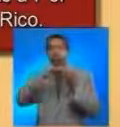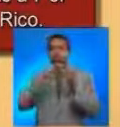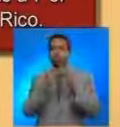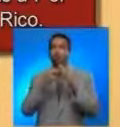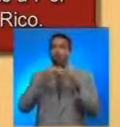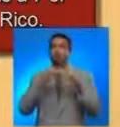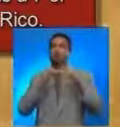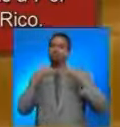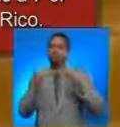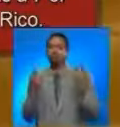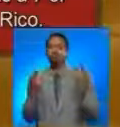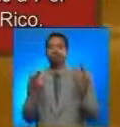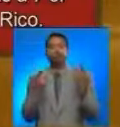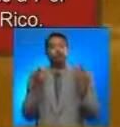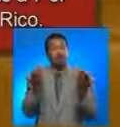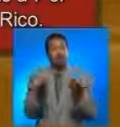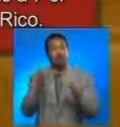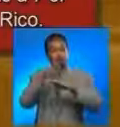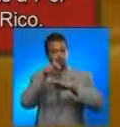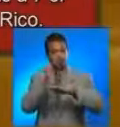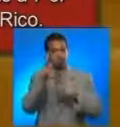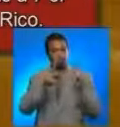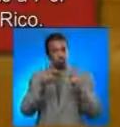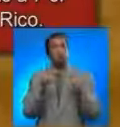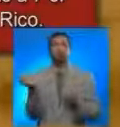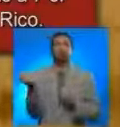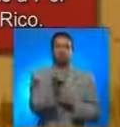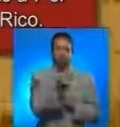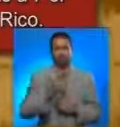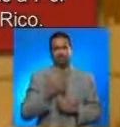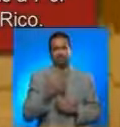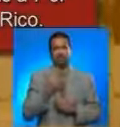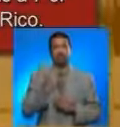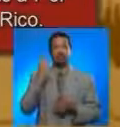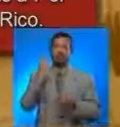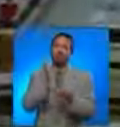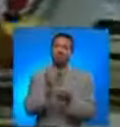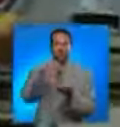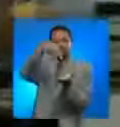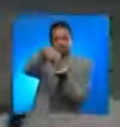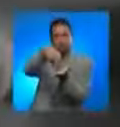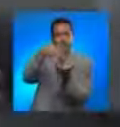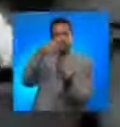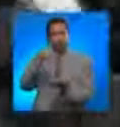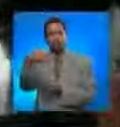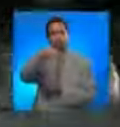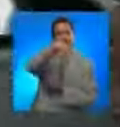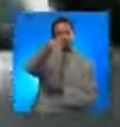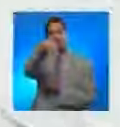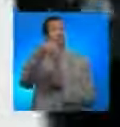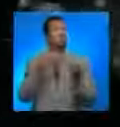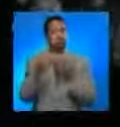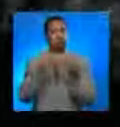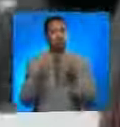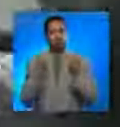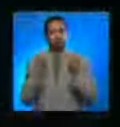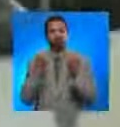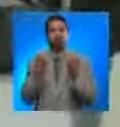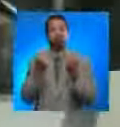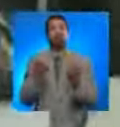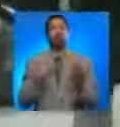Puerto Rico. During an earthquake this strong, everyone will feel the event and it will be difficult to remain standing. Even while